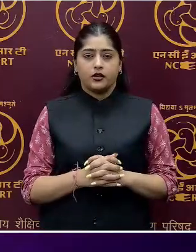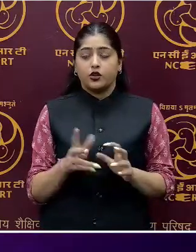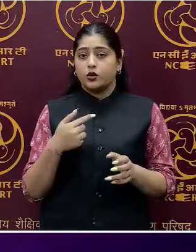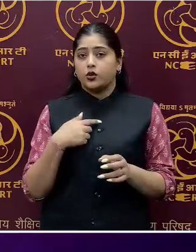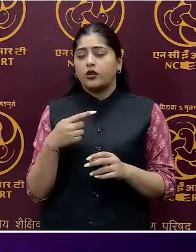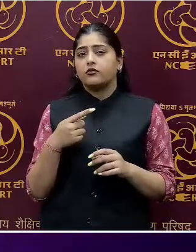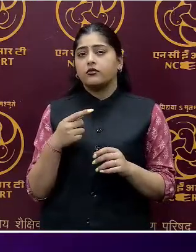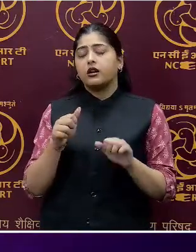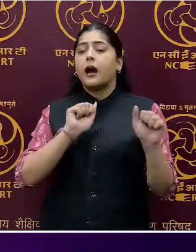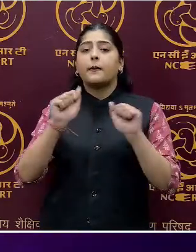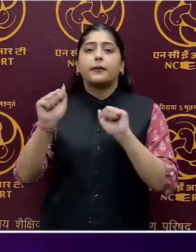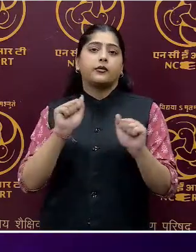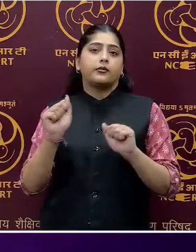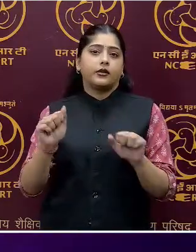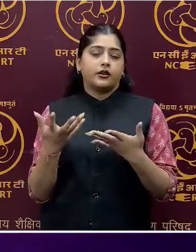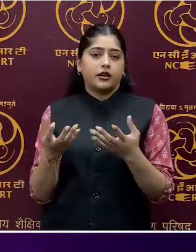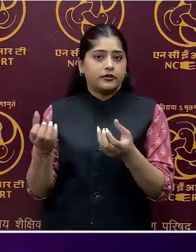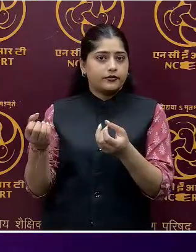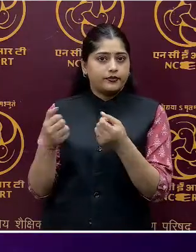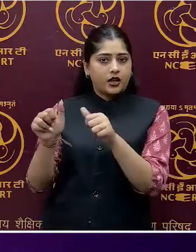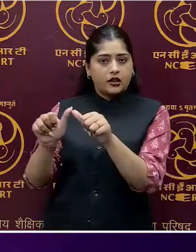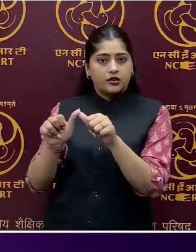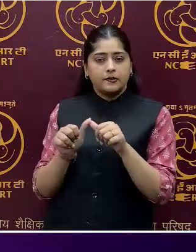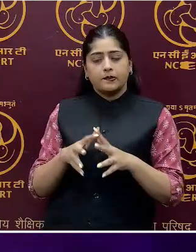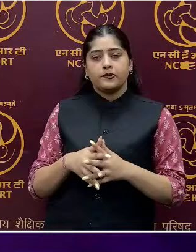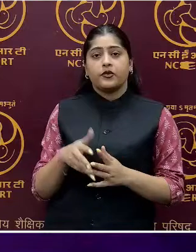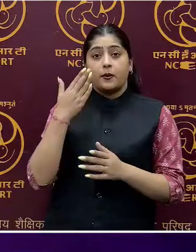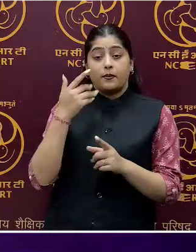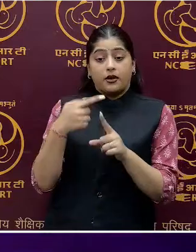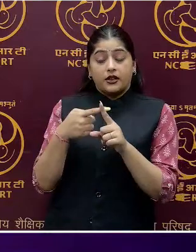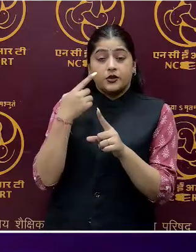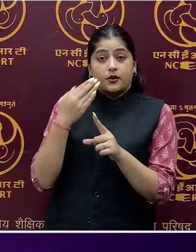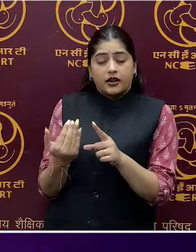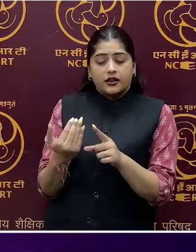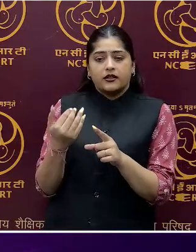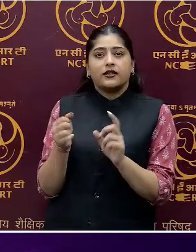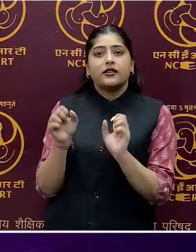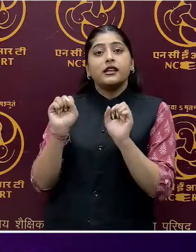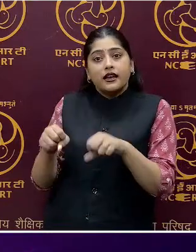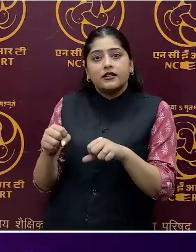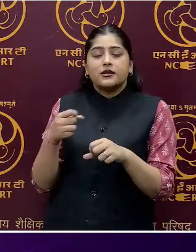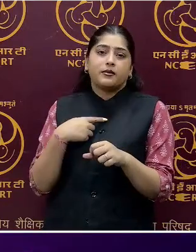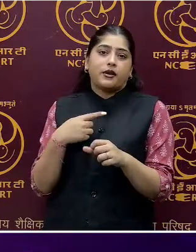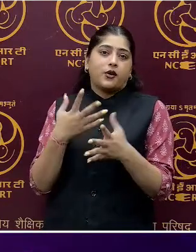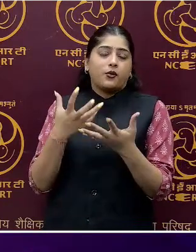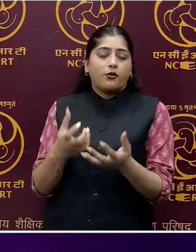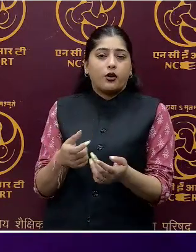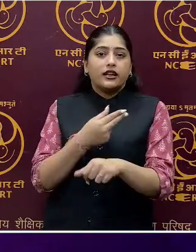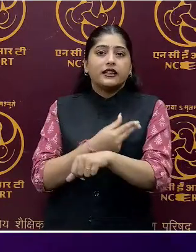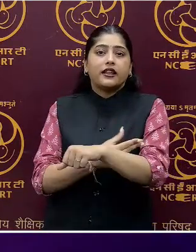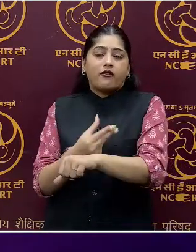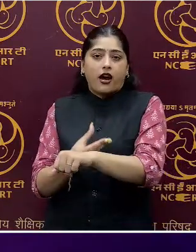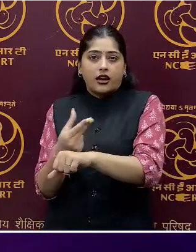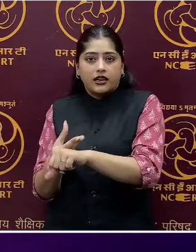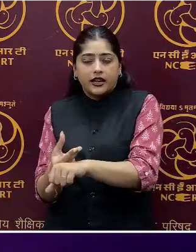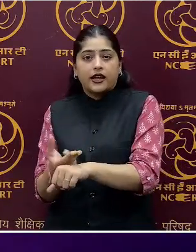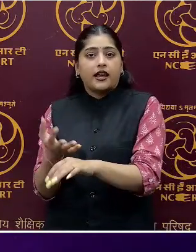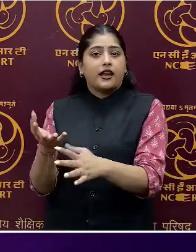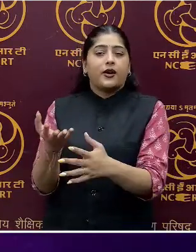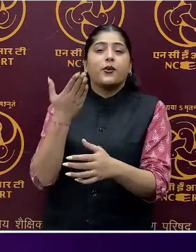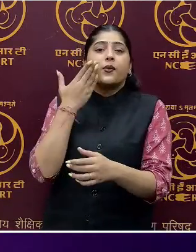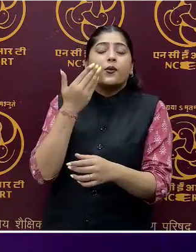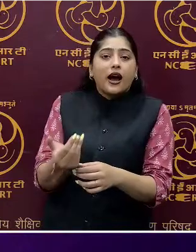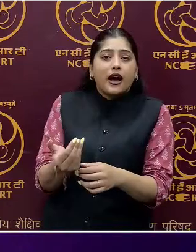is to you, ma'am. Which festival do you like the most and why? I like Diwali the most because it is the festival of lights, festival